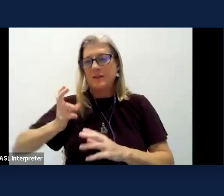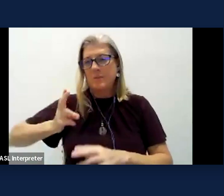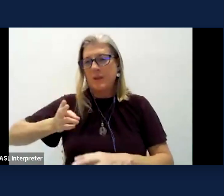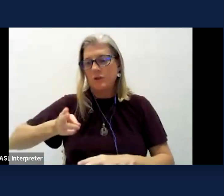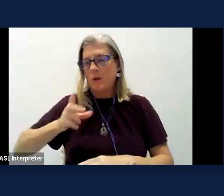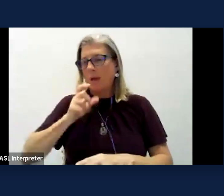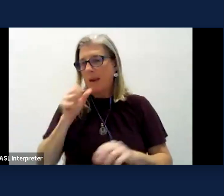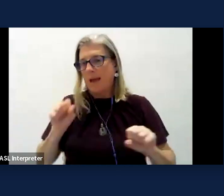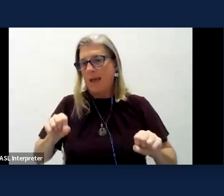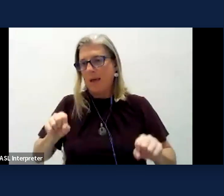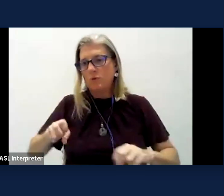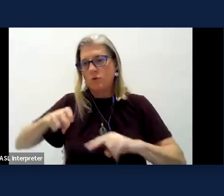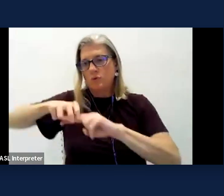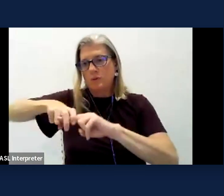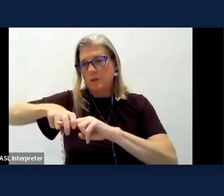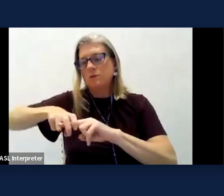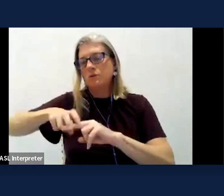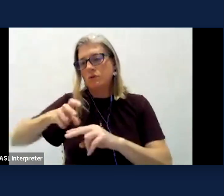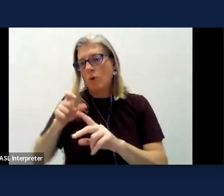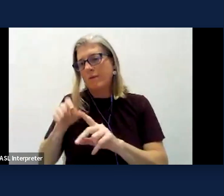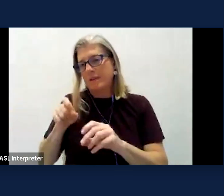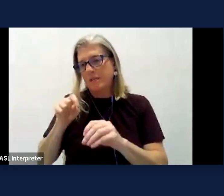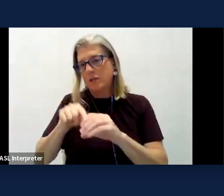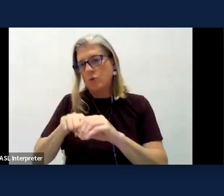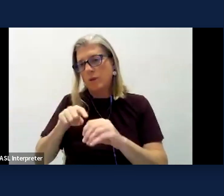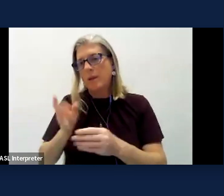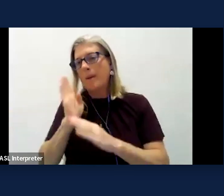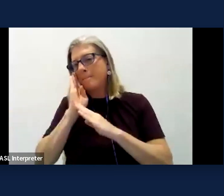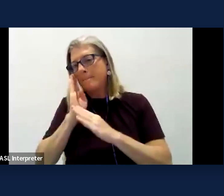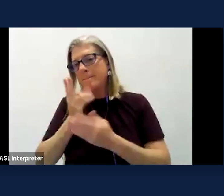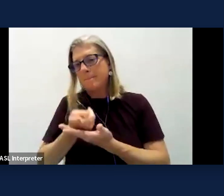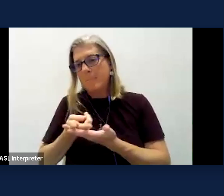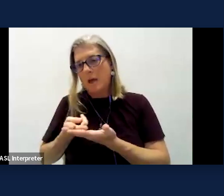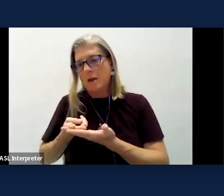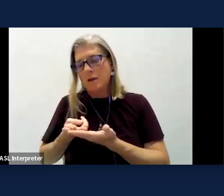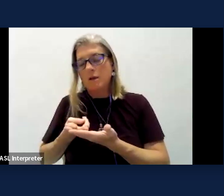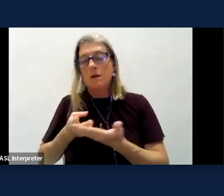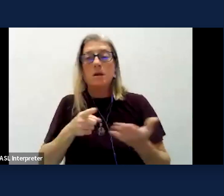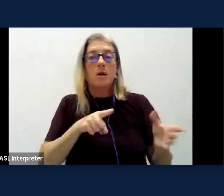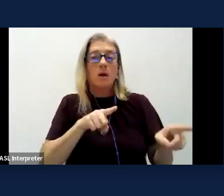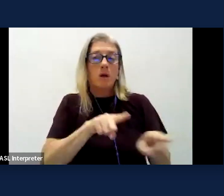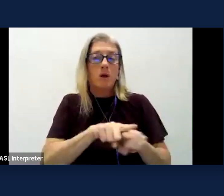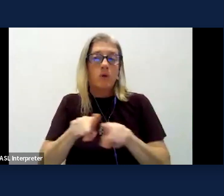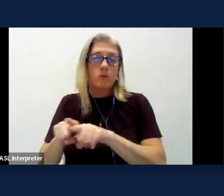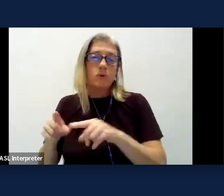able to sit. I do digital stimulations in bed. Now, I also have